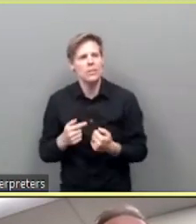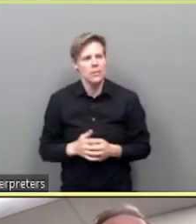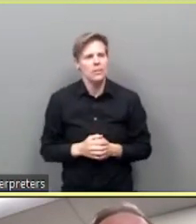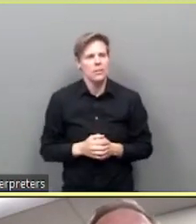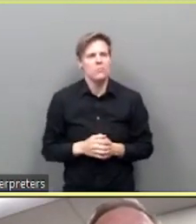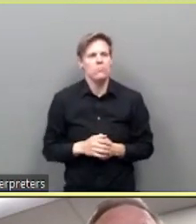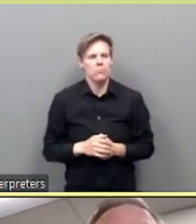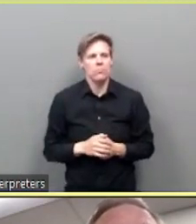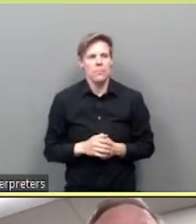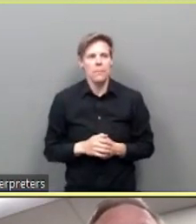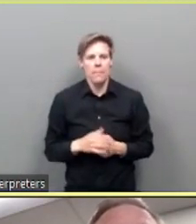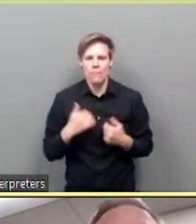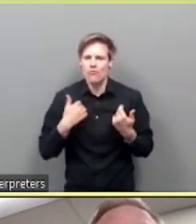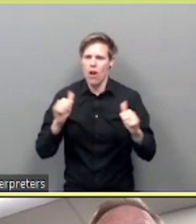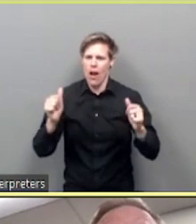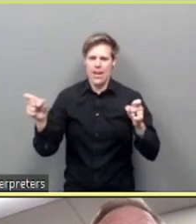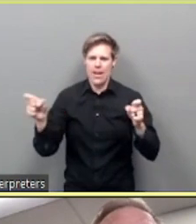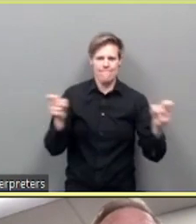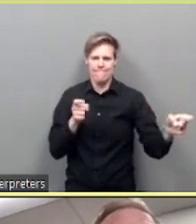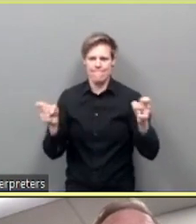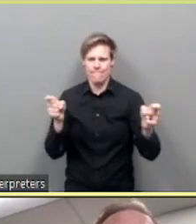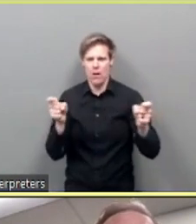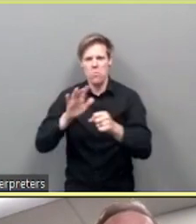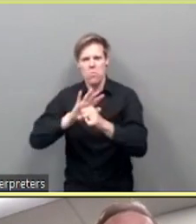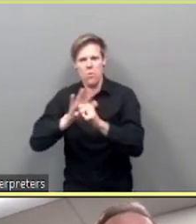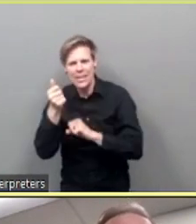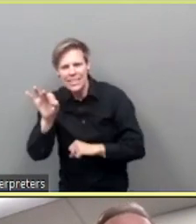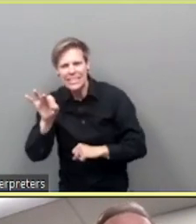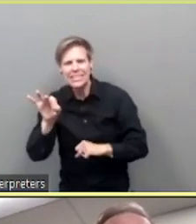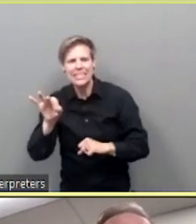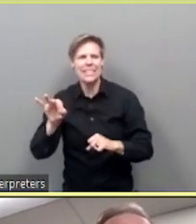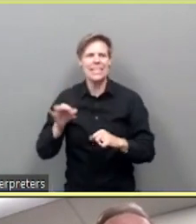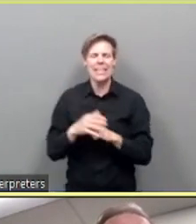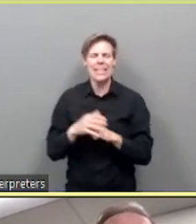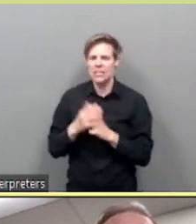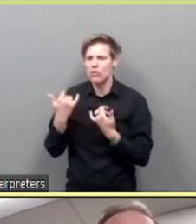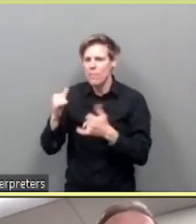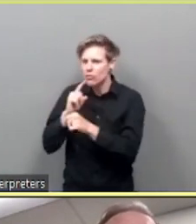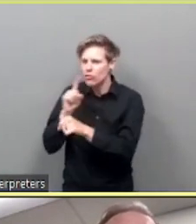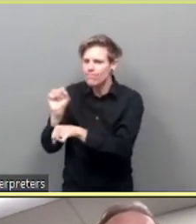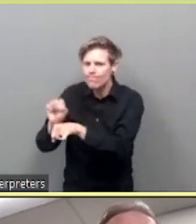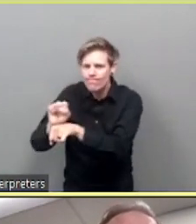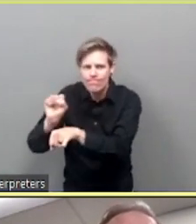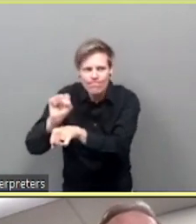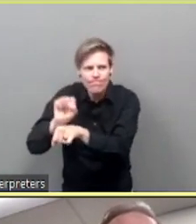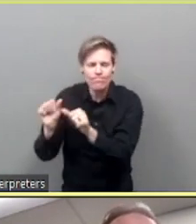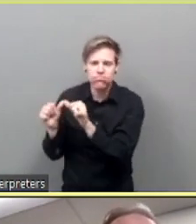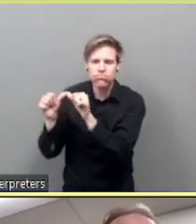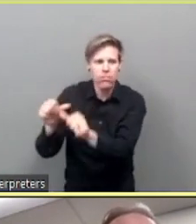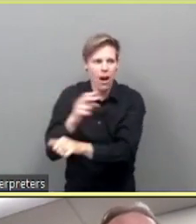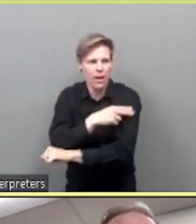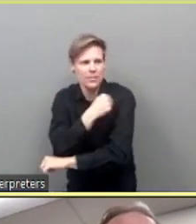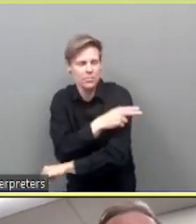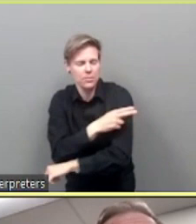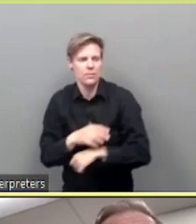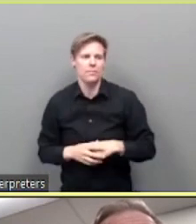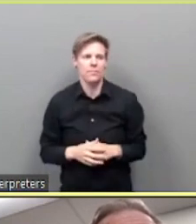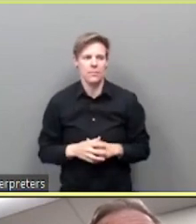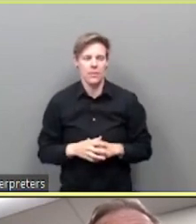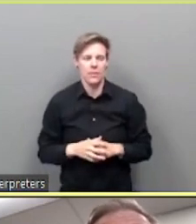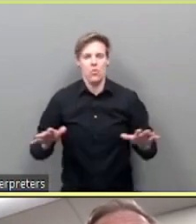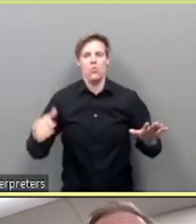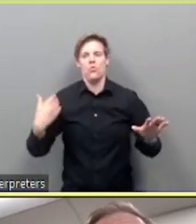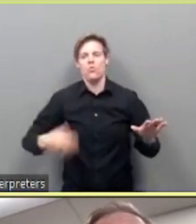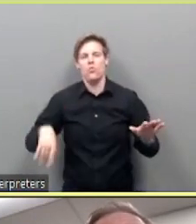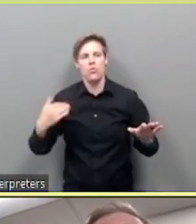I talk regularly with many people who work in the hospital, and I don't think we realize the level of